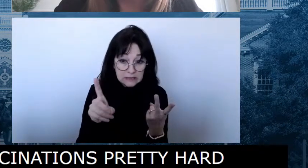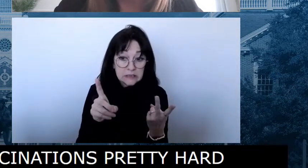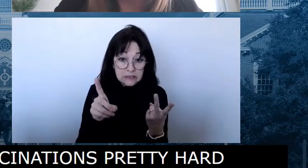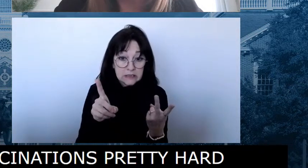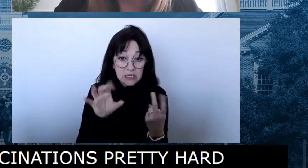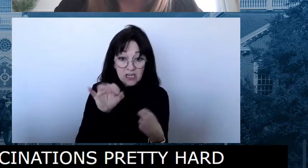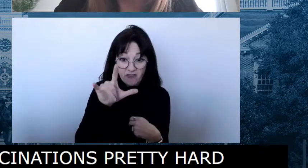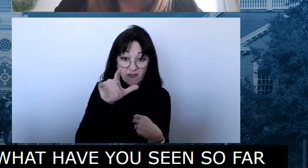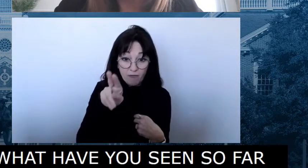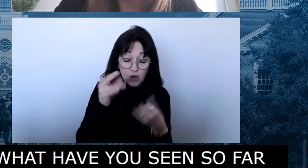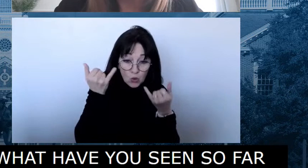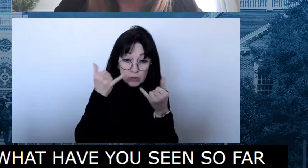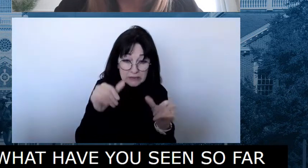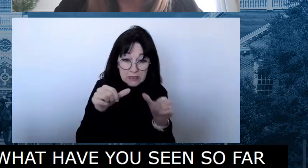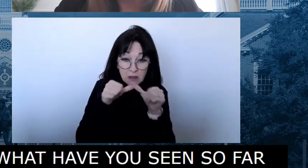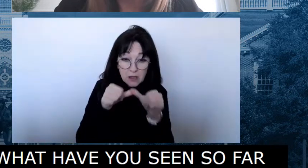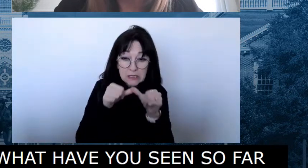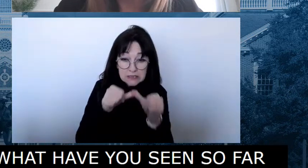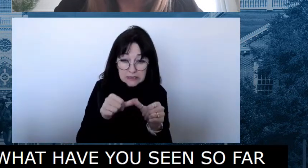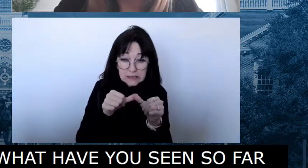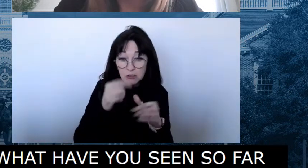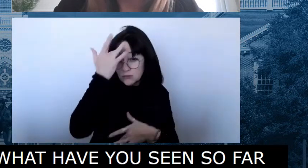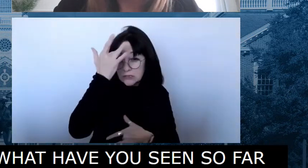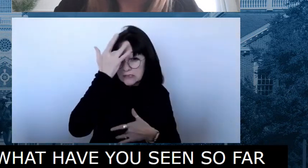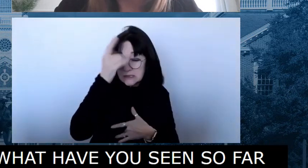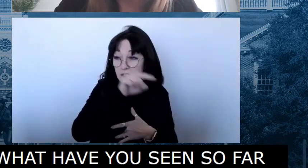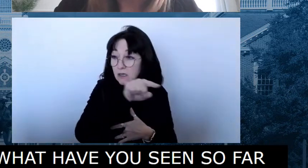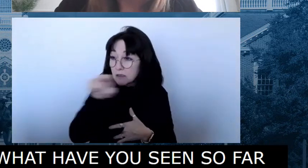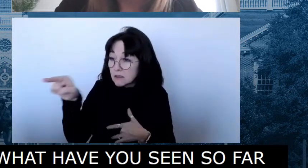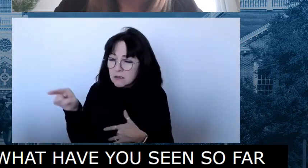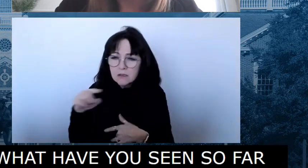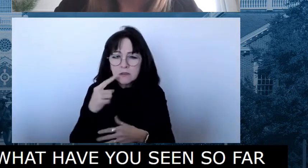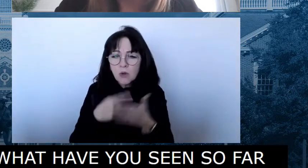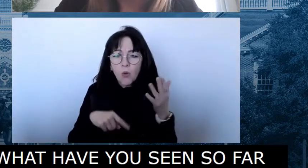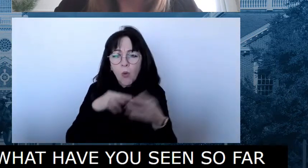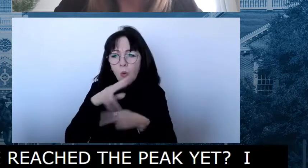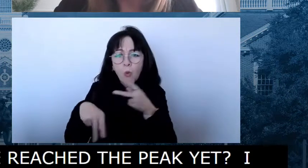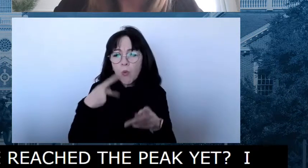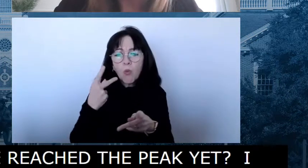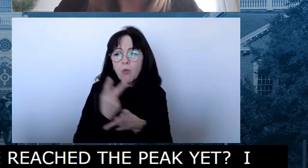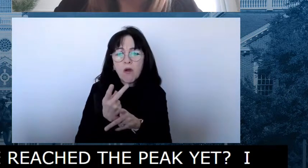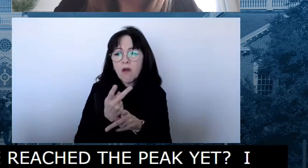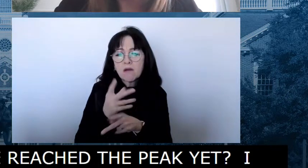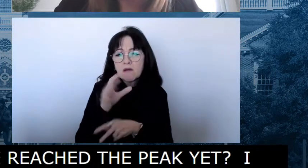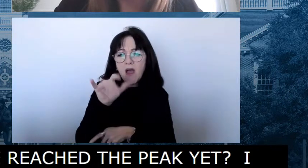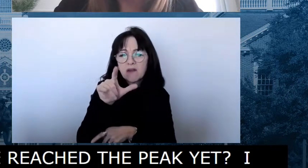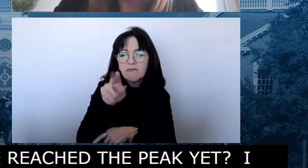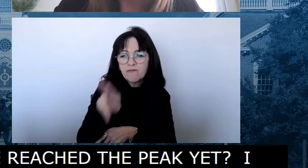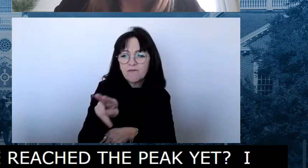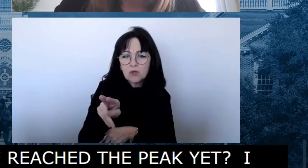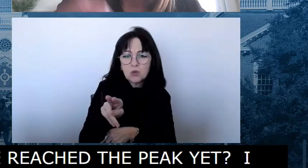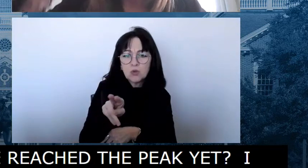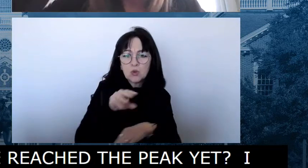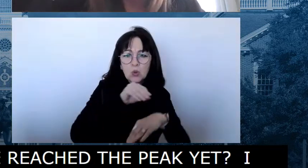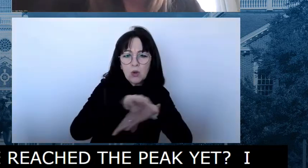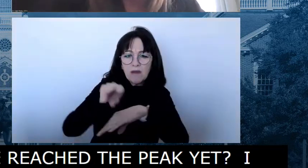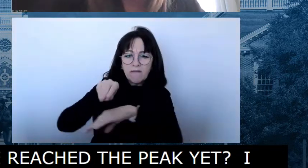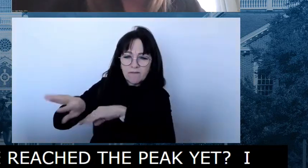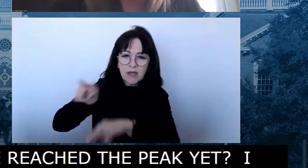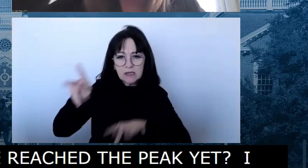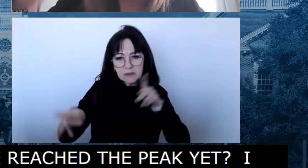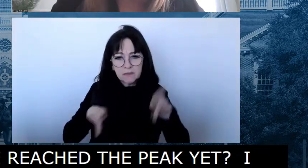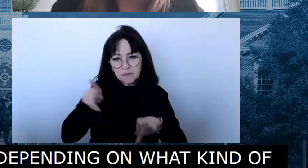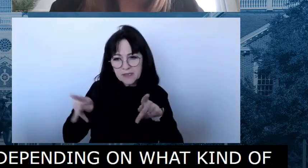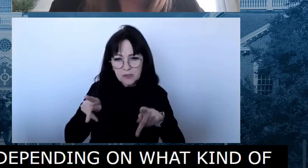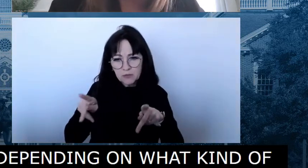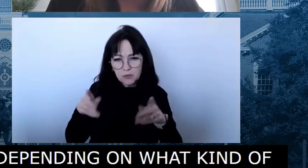depending on what kind of strain is out there each year. Yeah, so this has